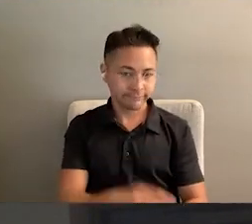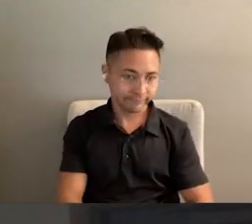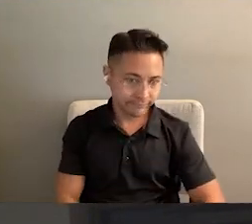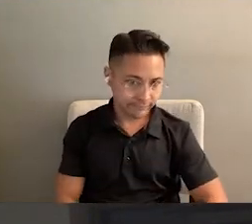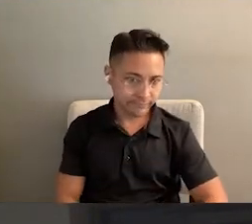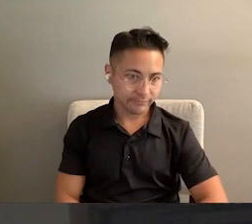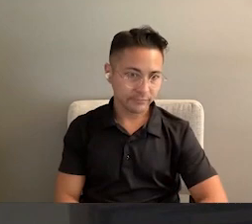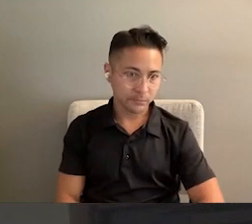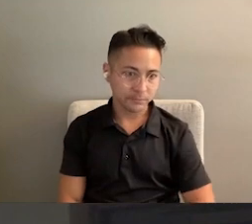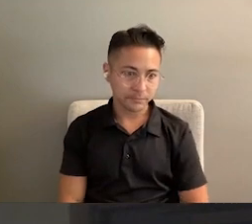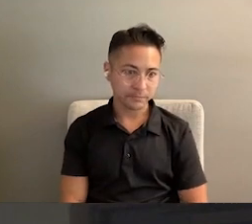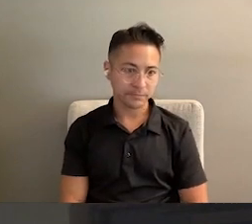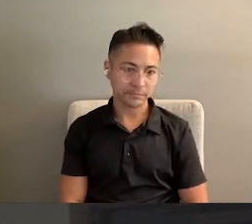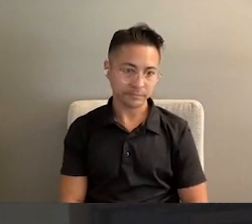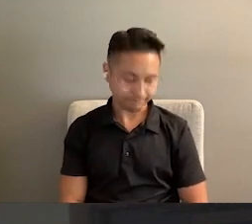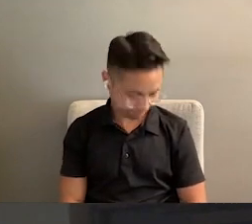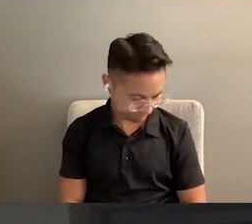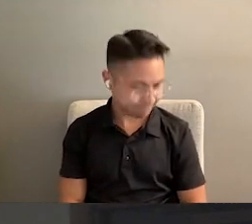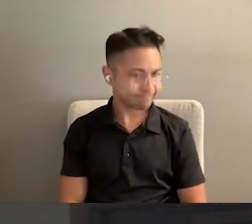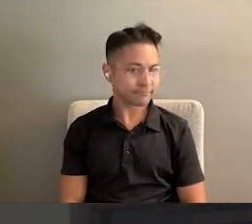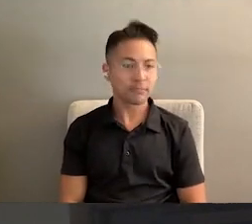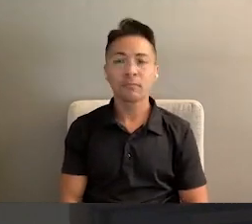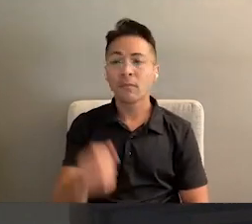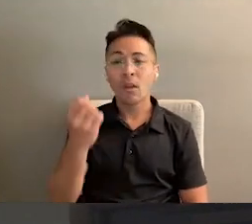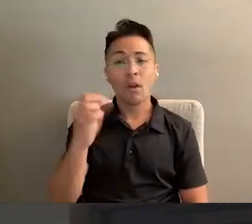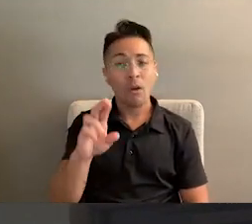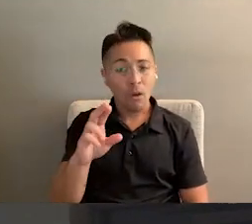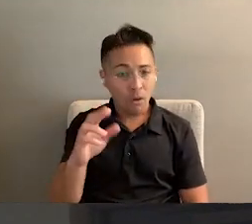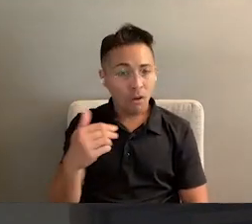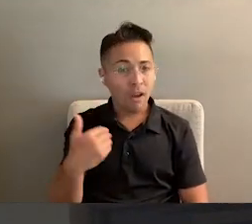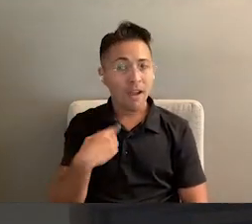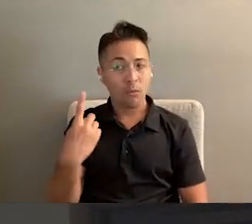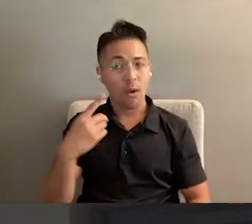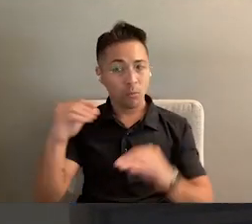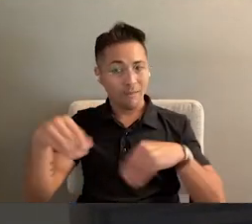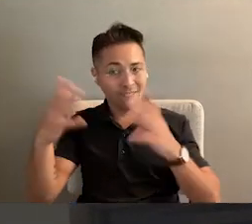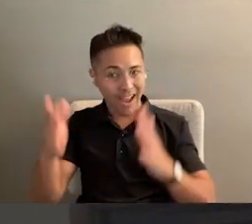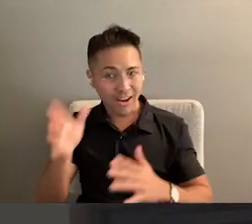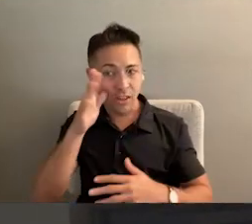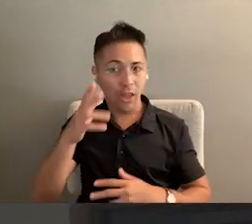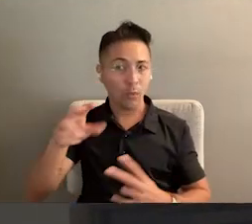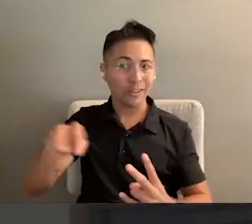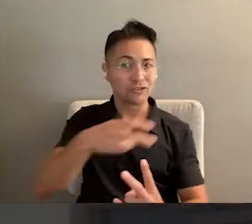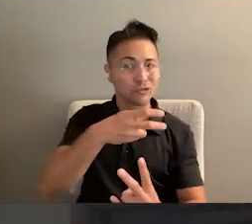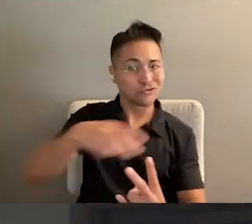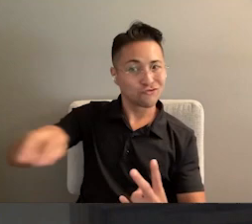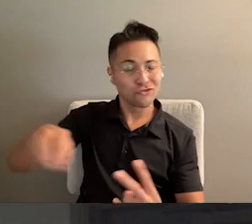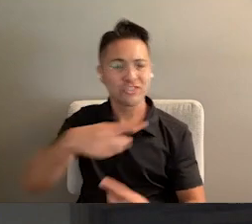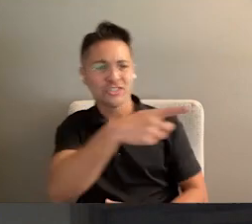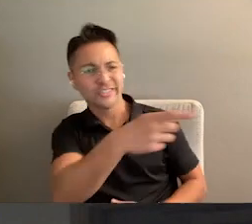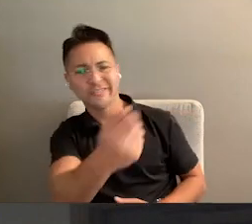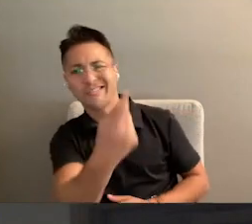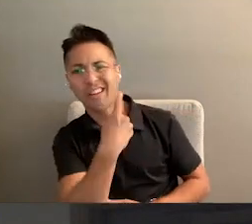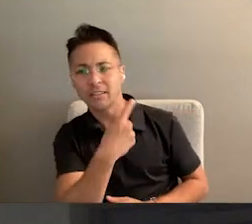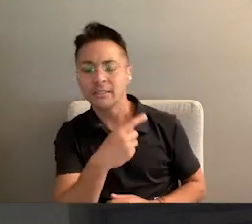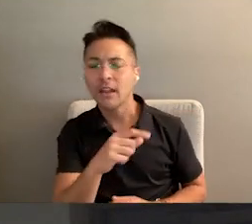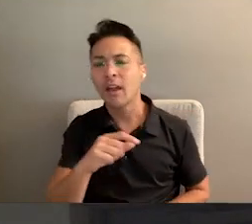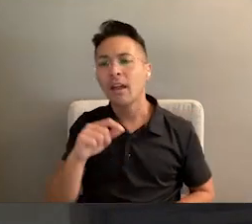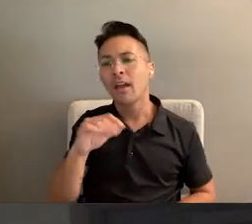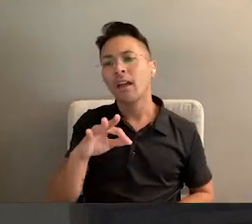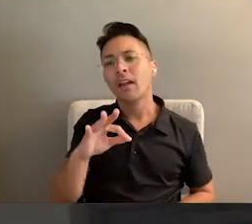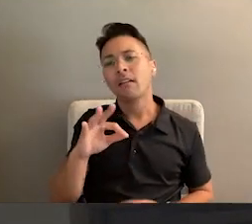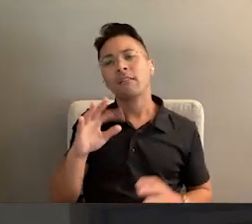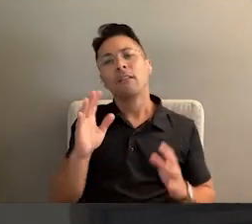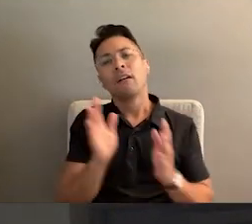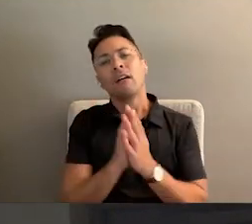and can't have the same caregiver charging at the same time. correct. Two Yeah. separate ones. Mm-hmm. Or have a provider that's